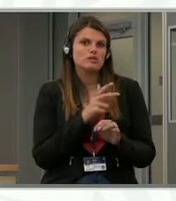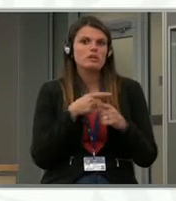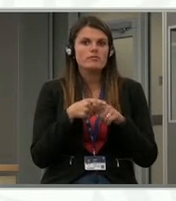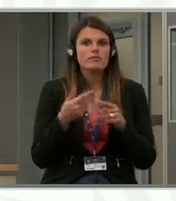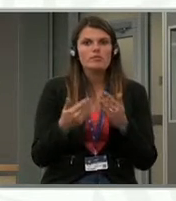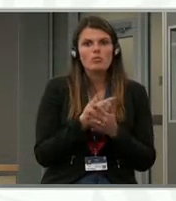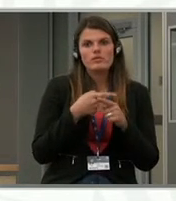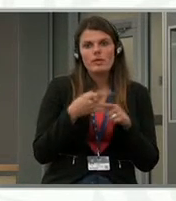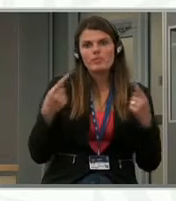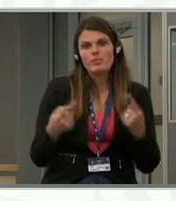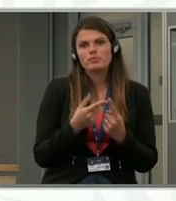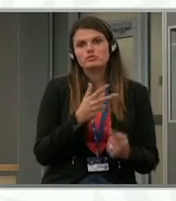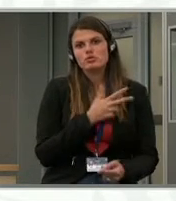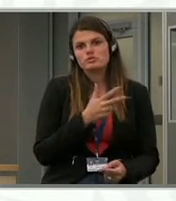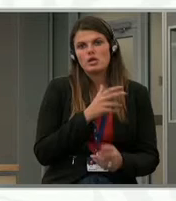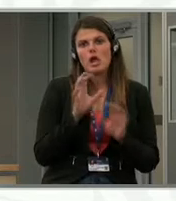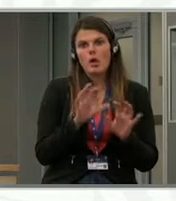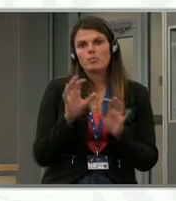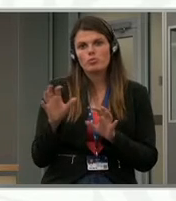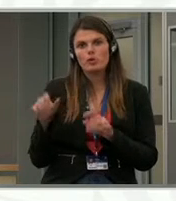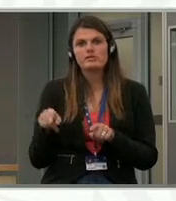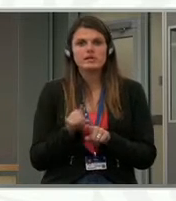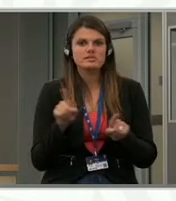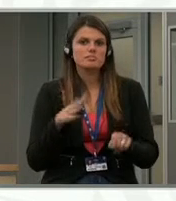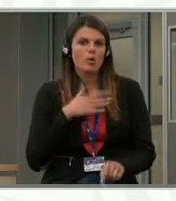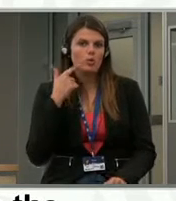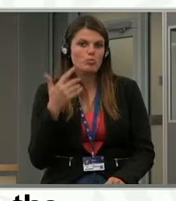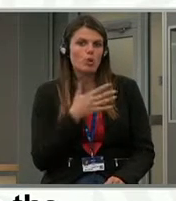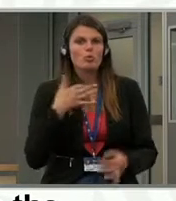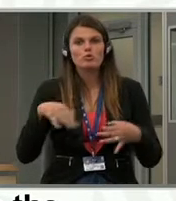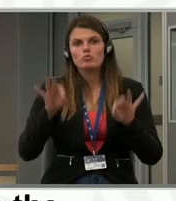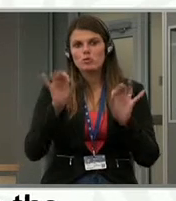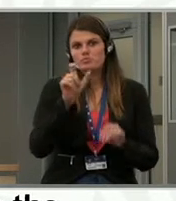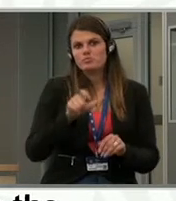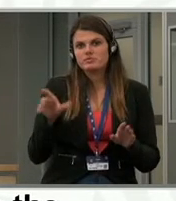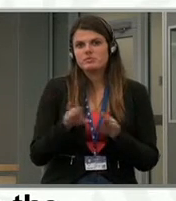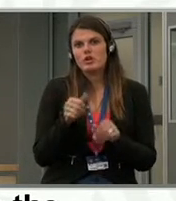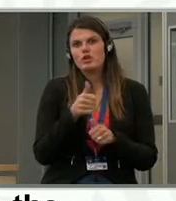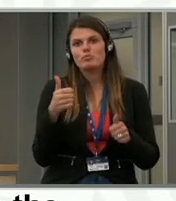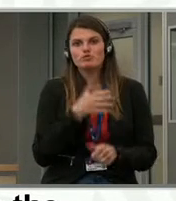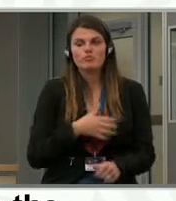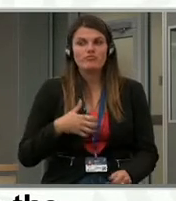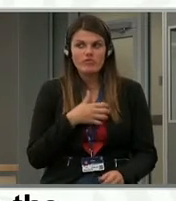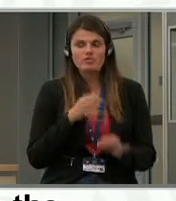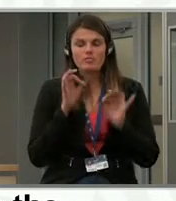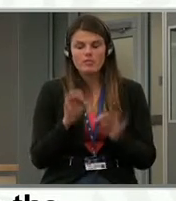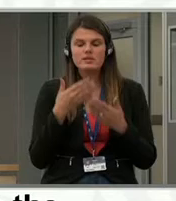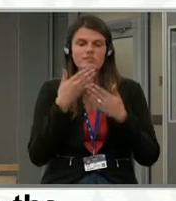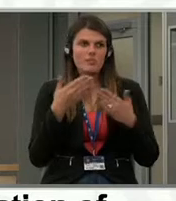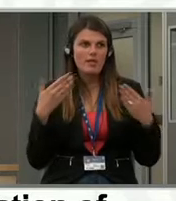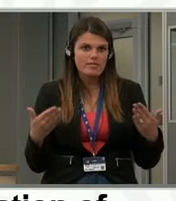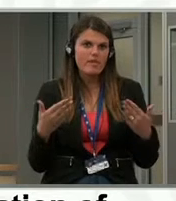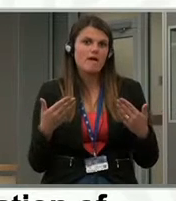address the audiences with a statement or deliver a presentation on the application or use of